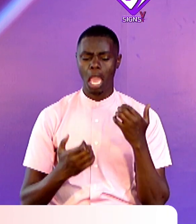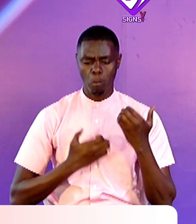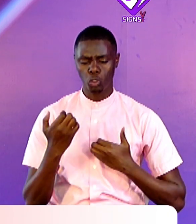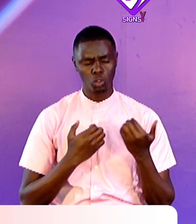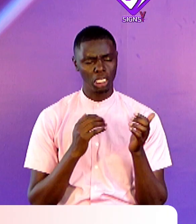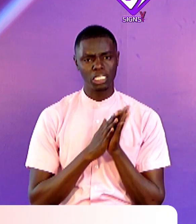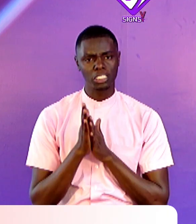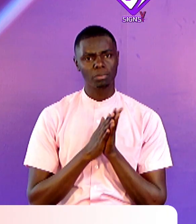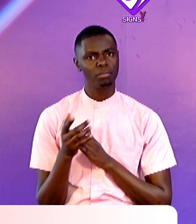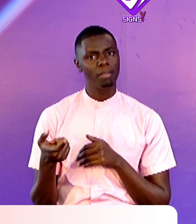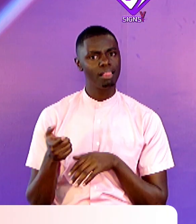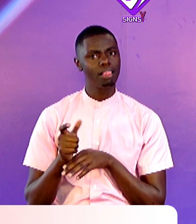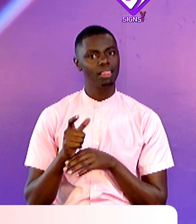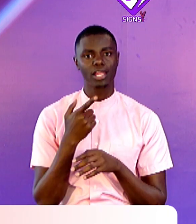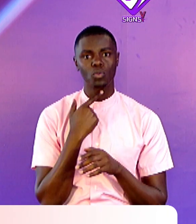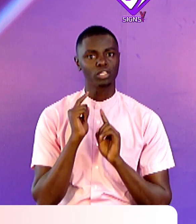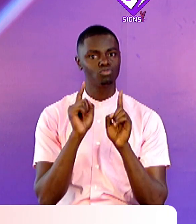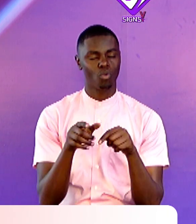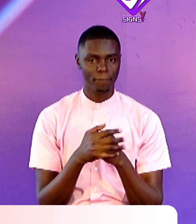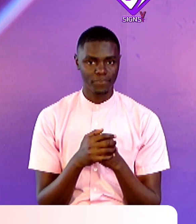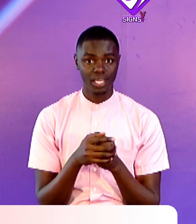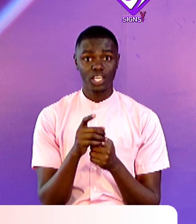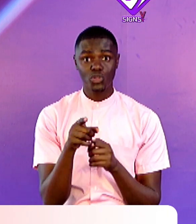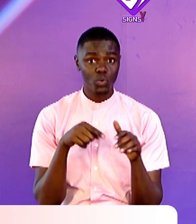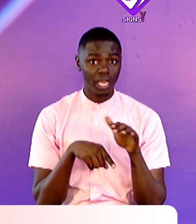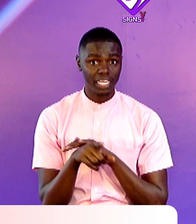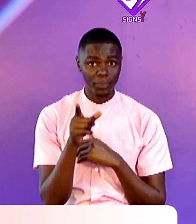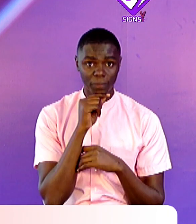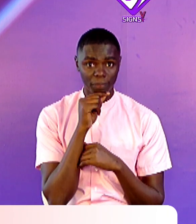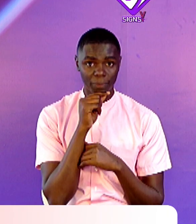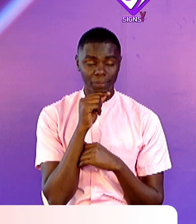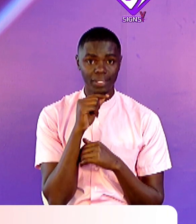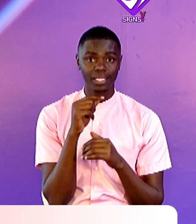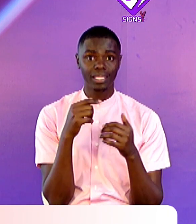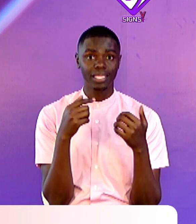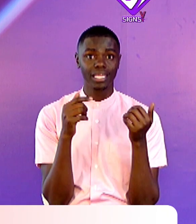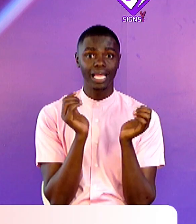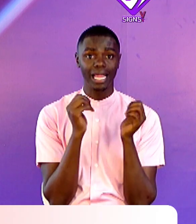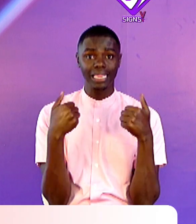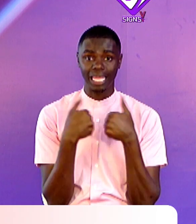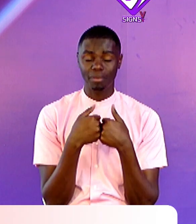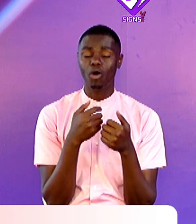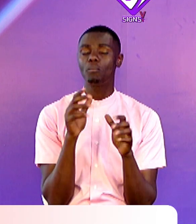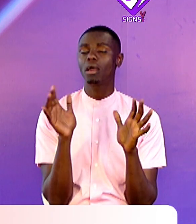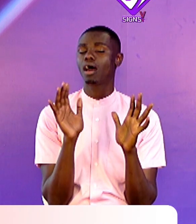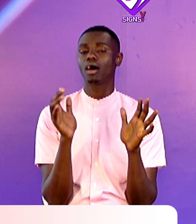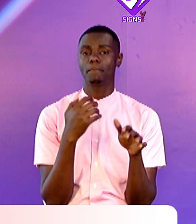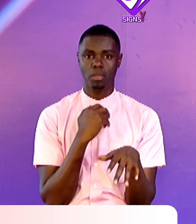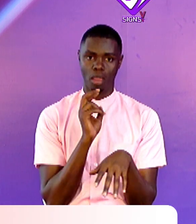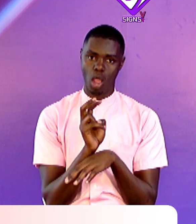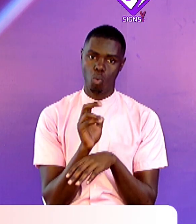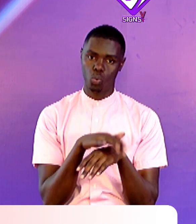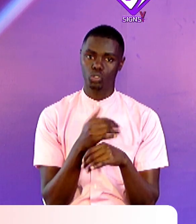excitement. Have you had the privilege of attending the games? No, I attend online. I was to attend on